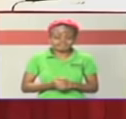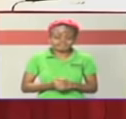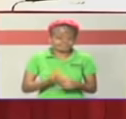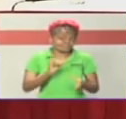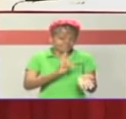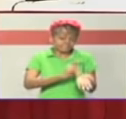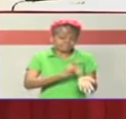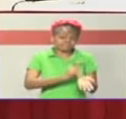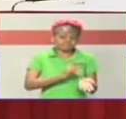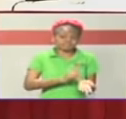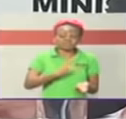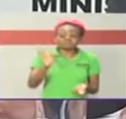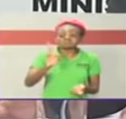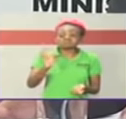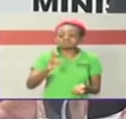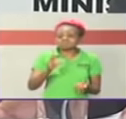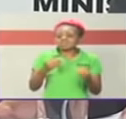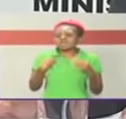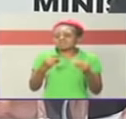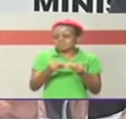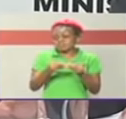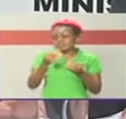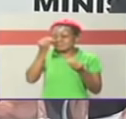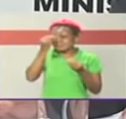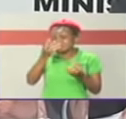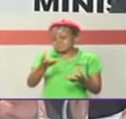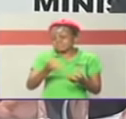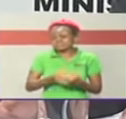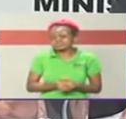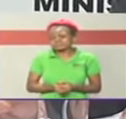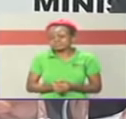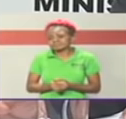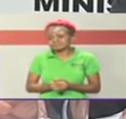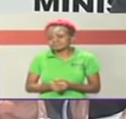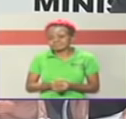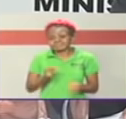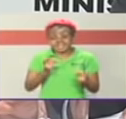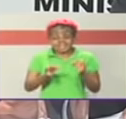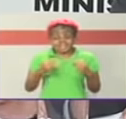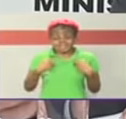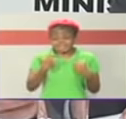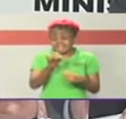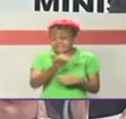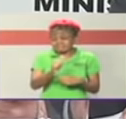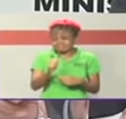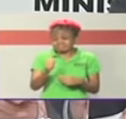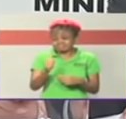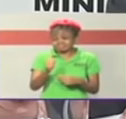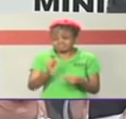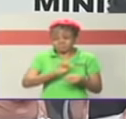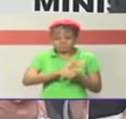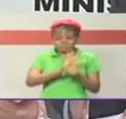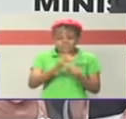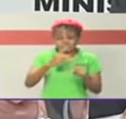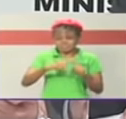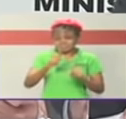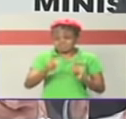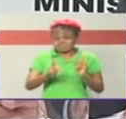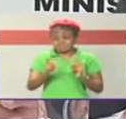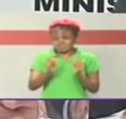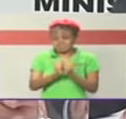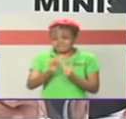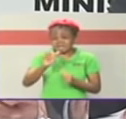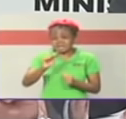they are doing. On whether we have any Alzheimer's patients with COVID, I don't have that granular detail on me